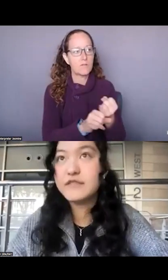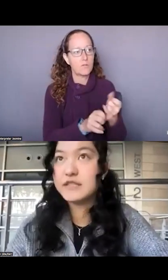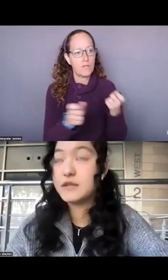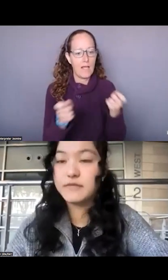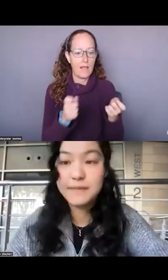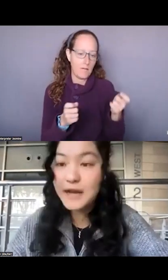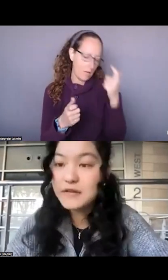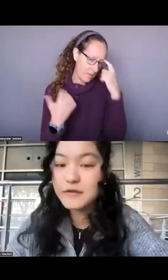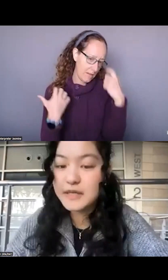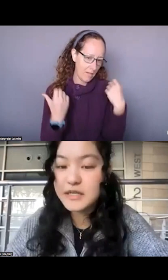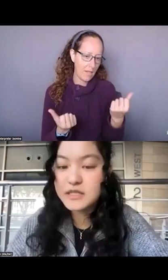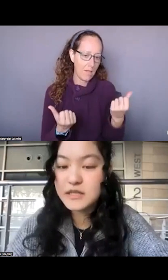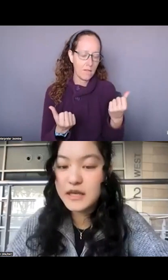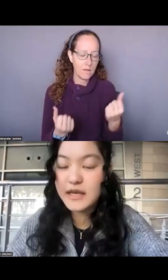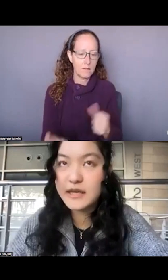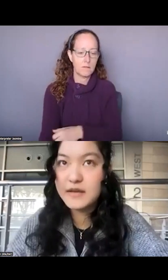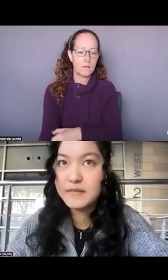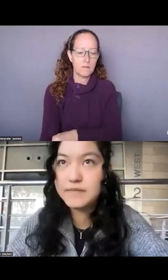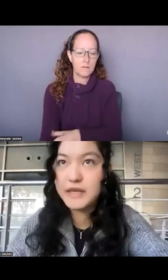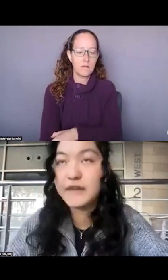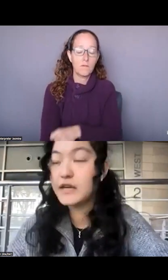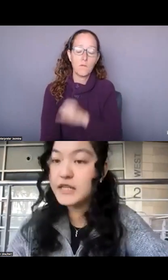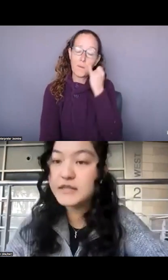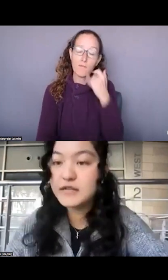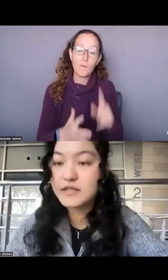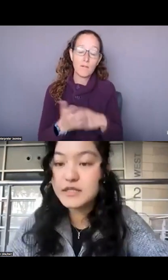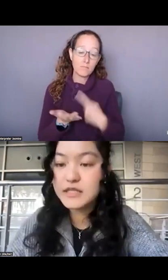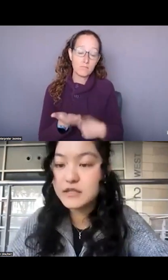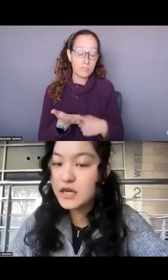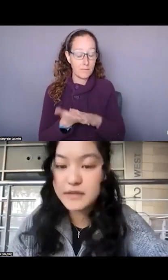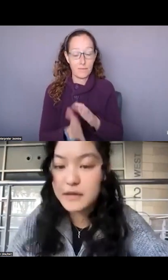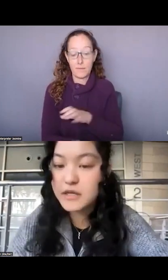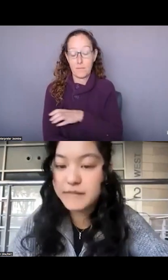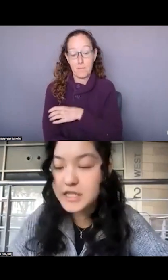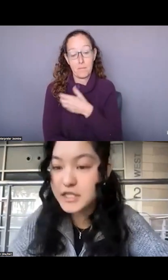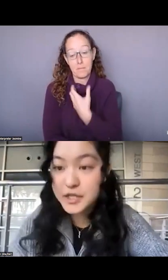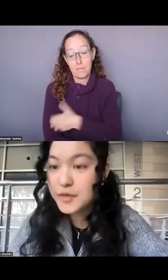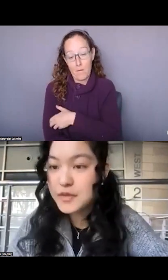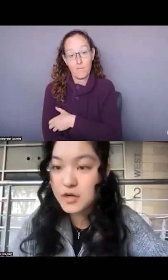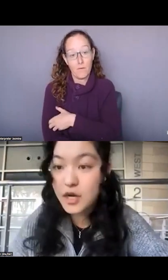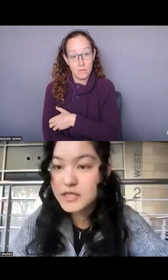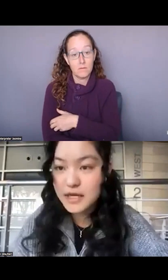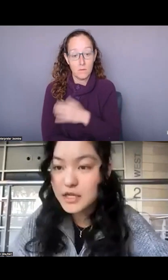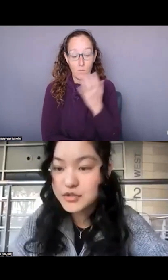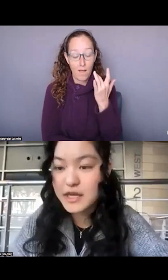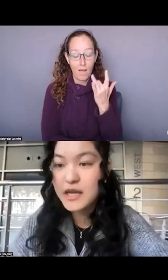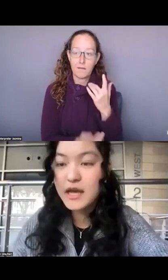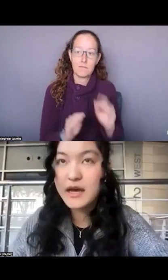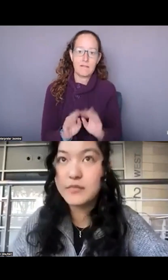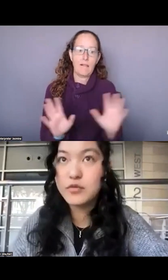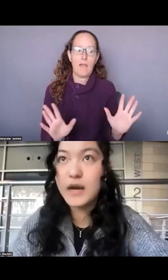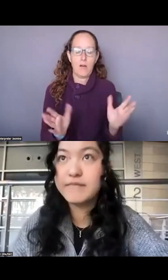Having these conversations is also really powerful because it became very clear that there's this incredible network of passionate youth across the